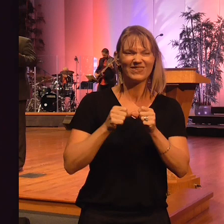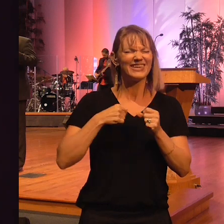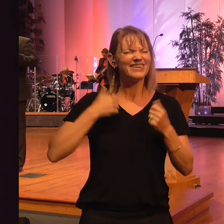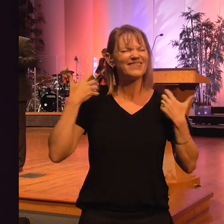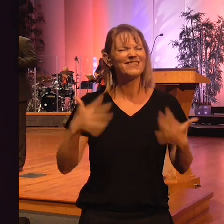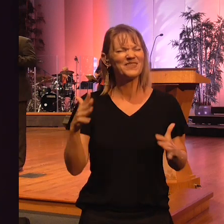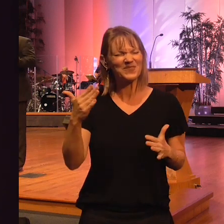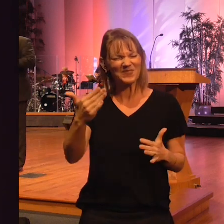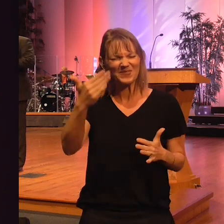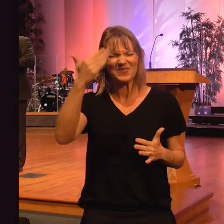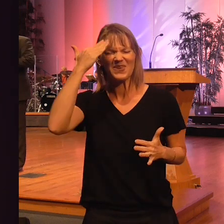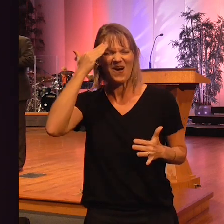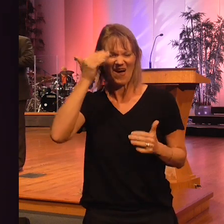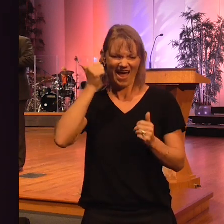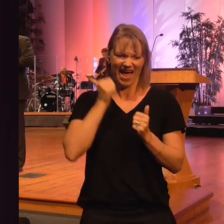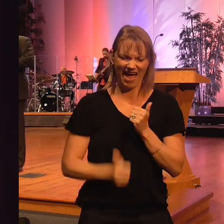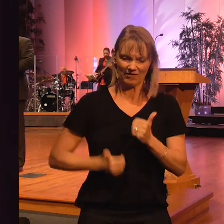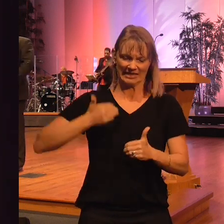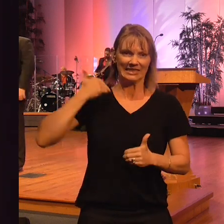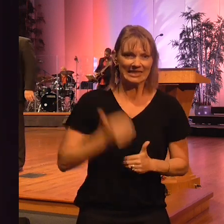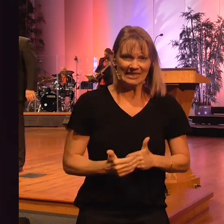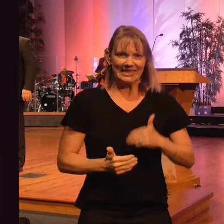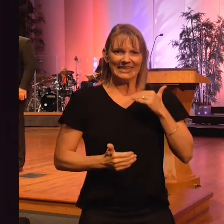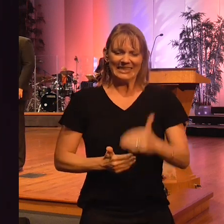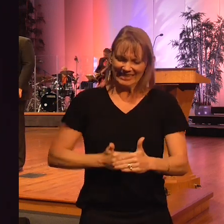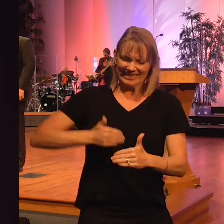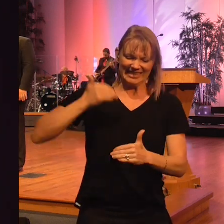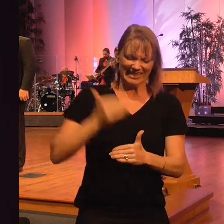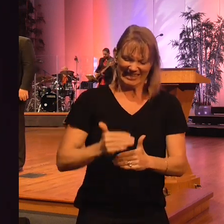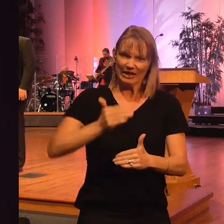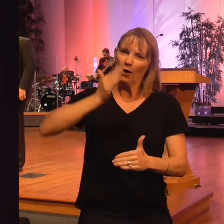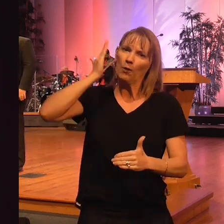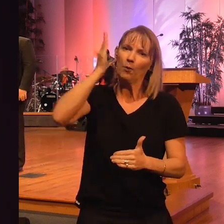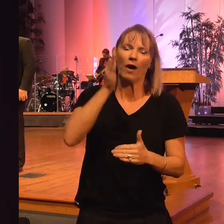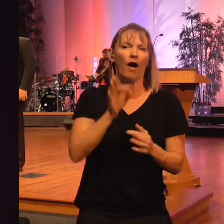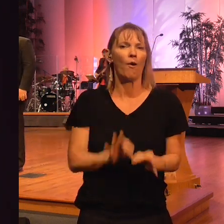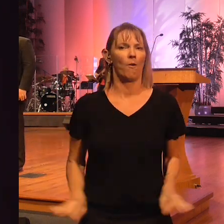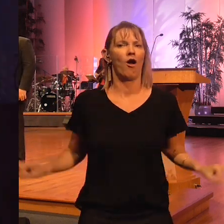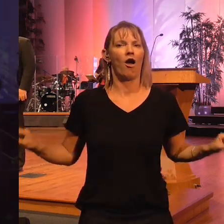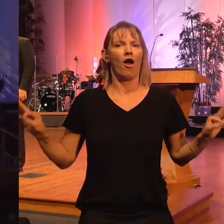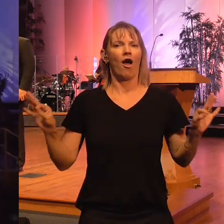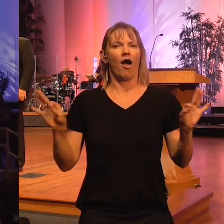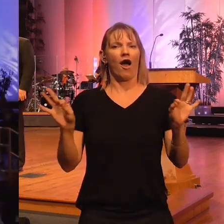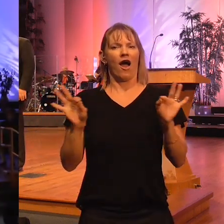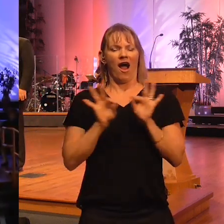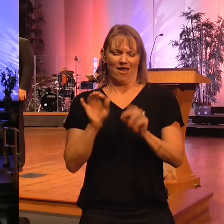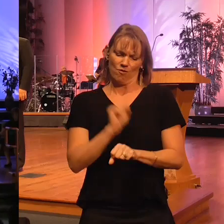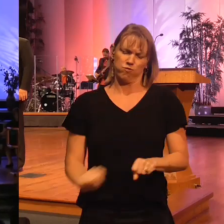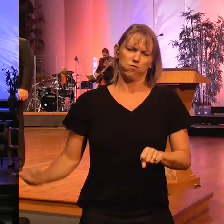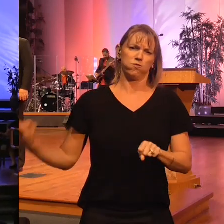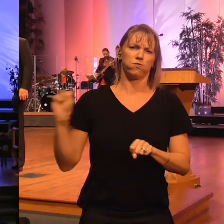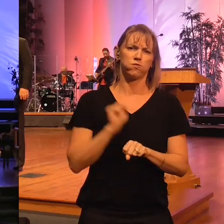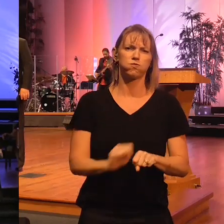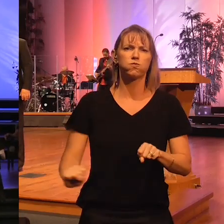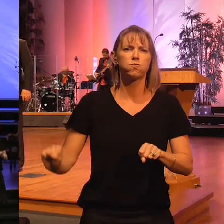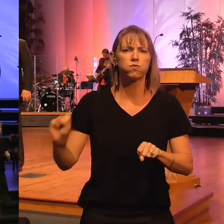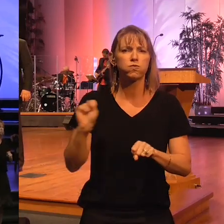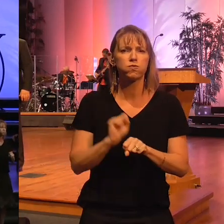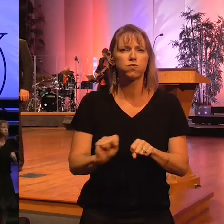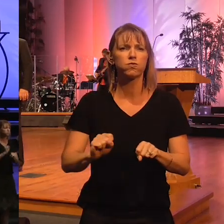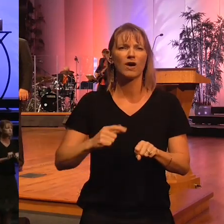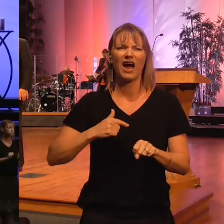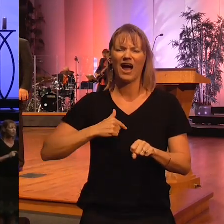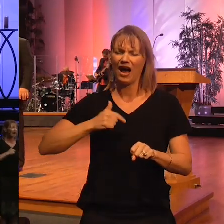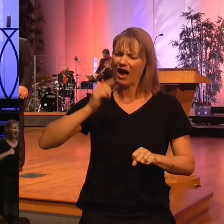know every mile will be worth my while. I